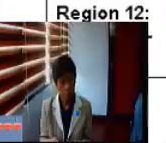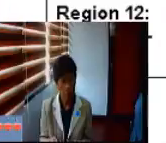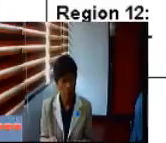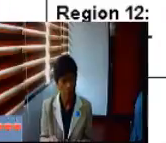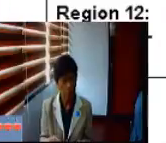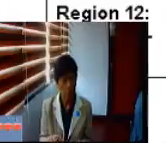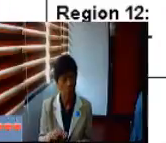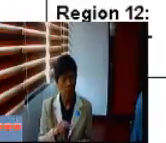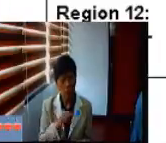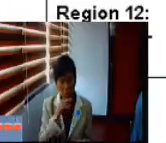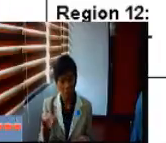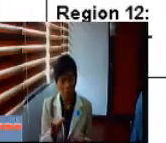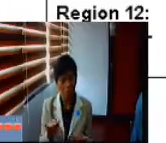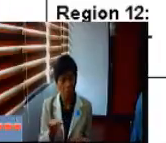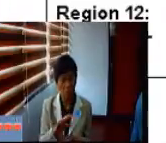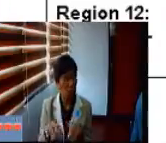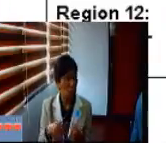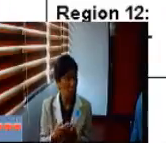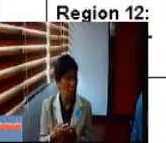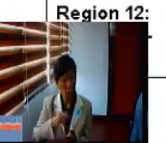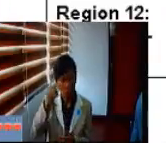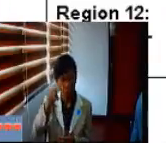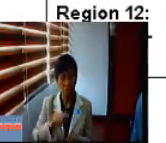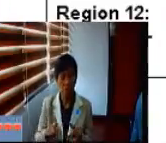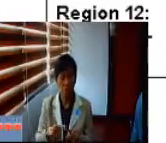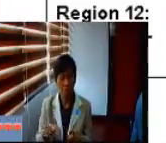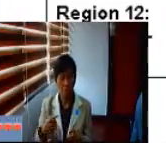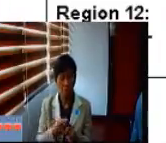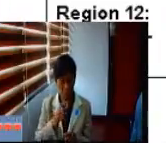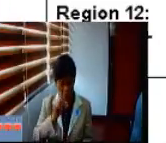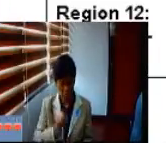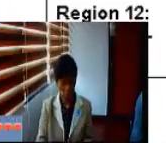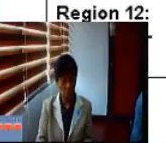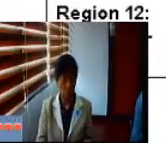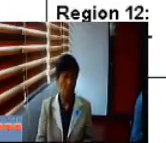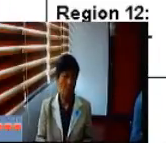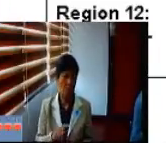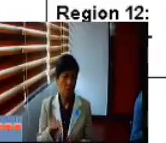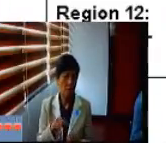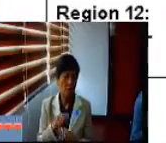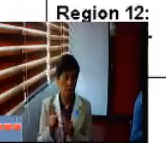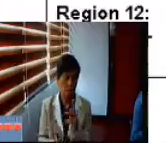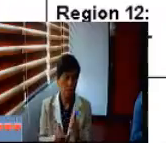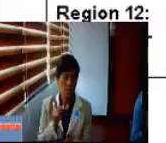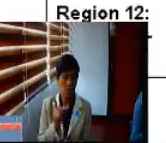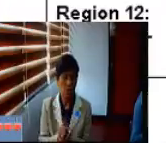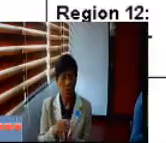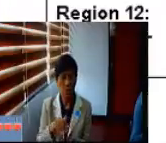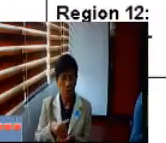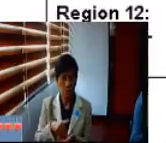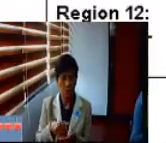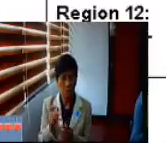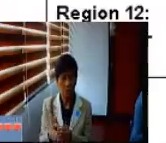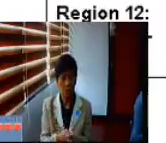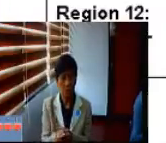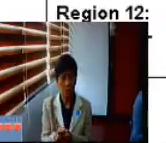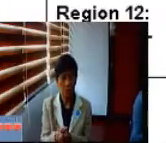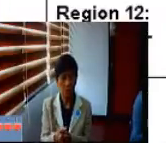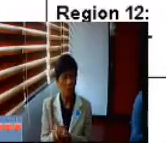as another. The north would be different from the south in terms of species, in terms of vulnerabilities, etc. So, but we're